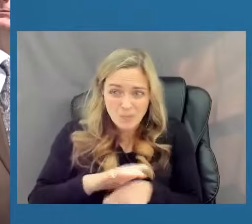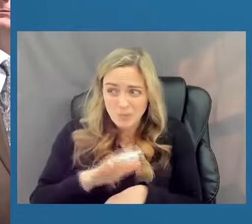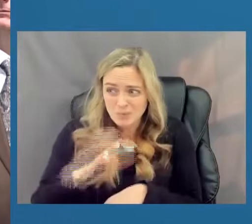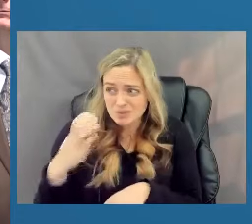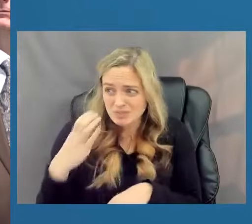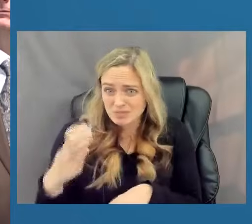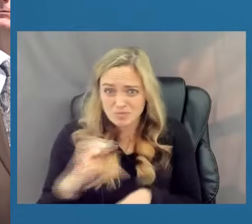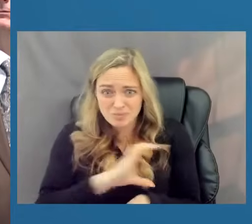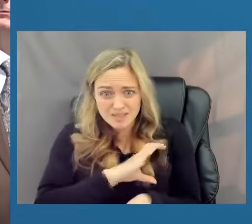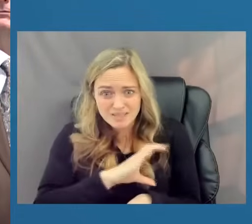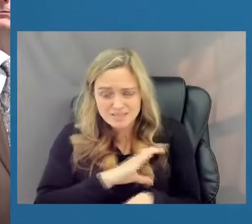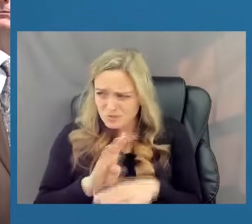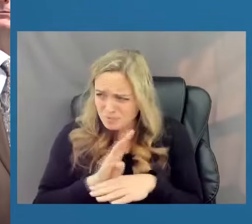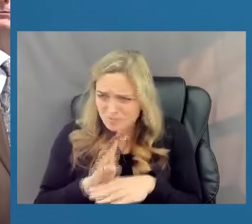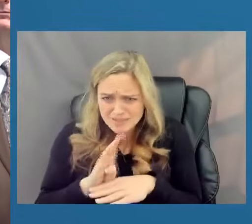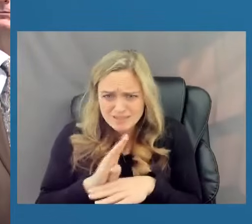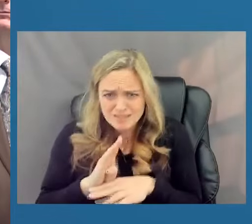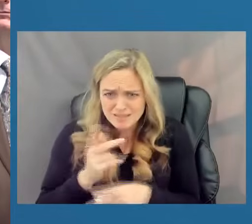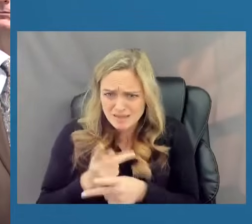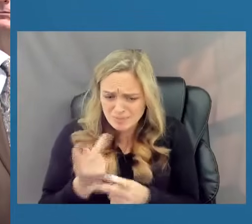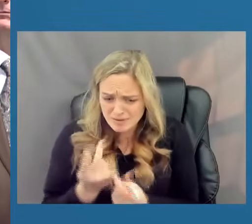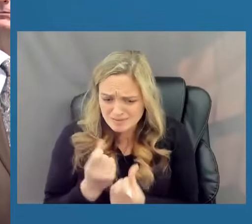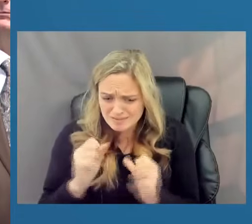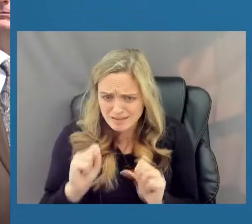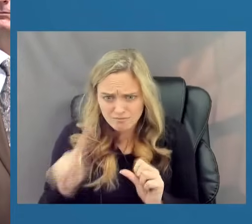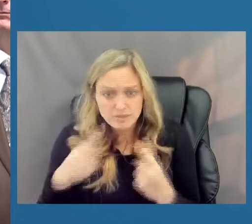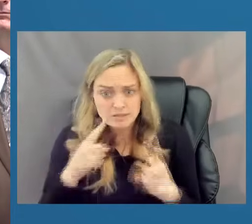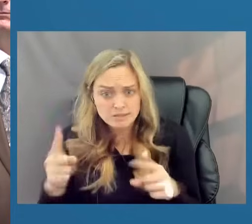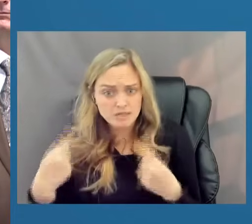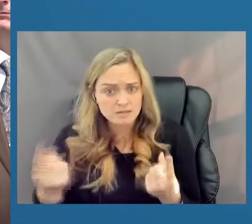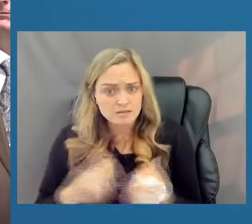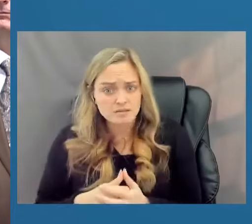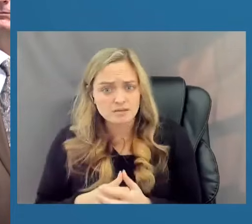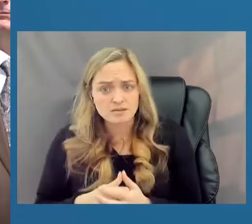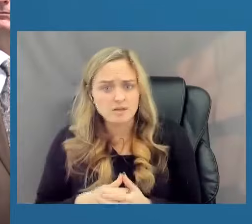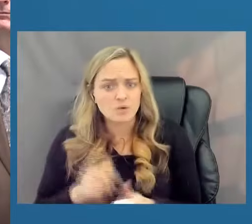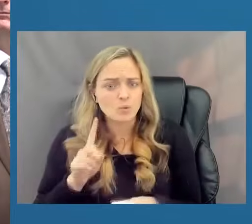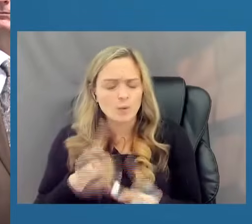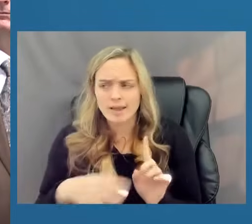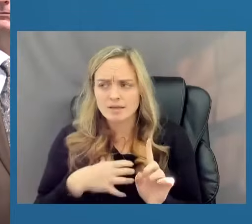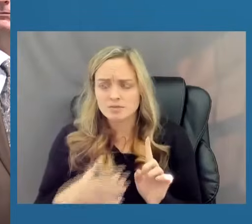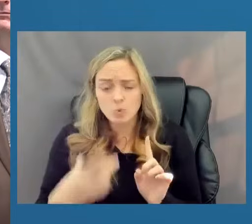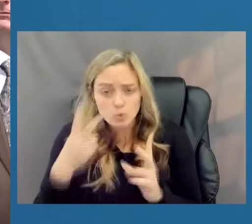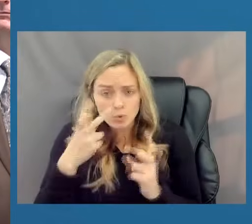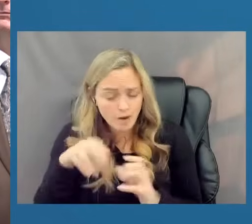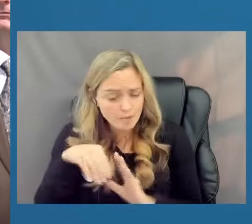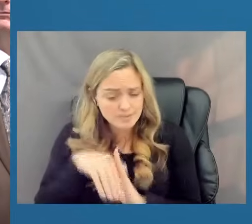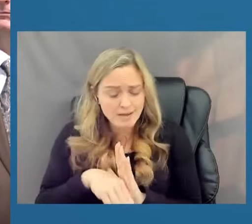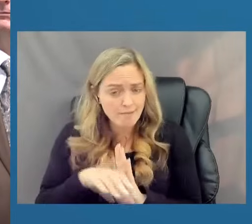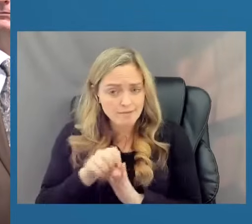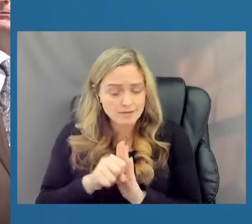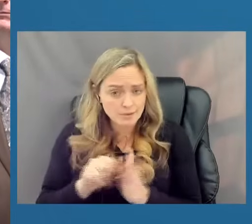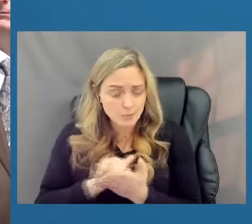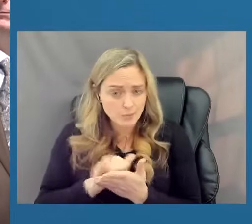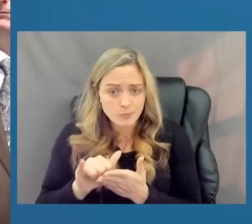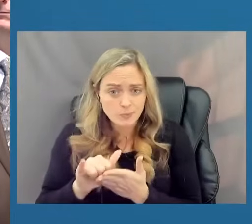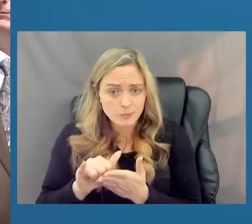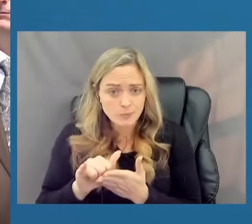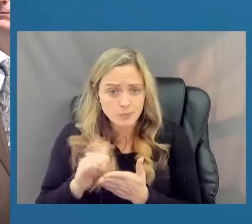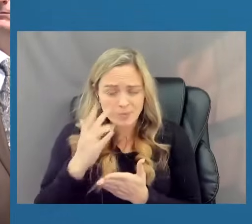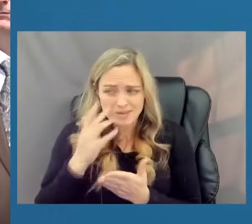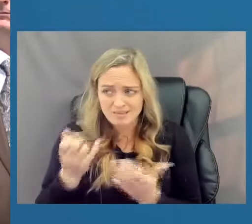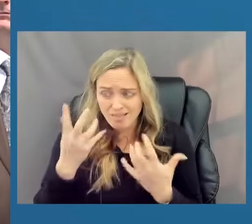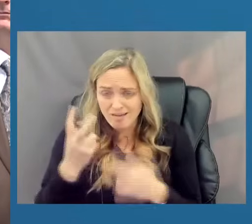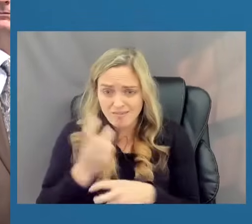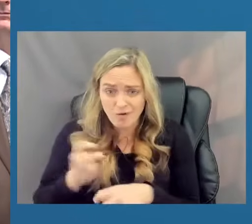They've got a lot to do to keep us safe, and it's been successful. You can't dispute that the crime is down in the state of New York because of a lot of